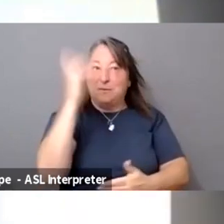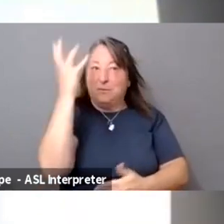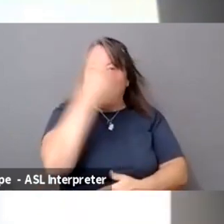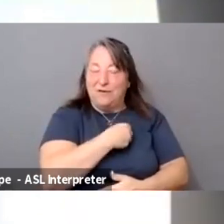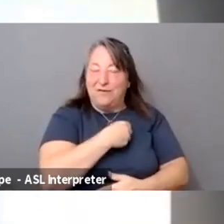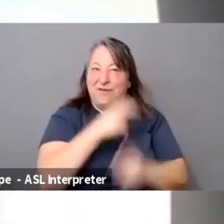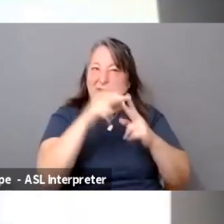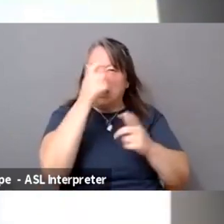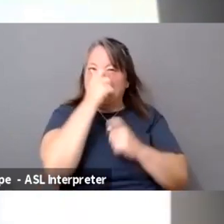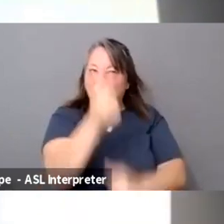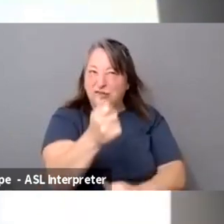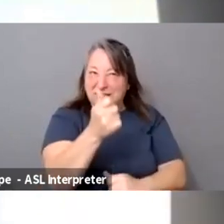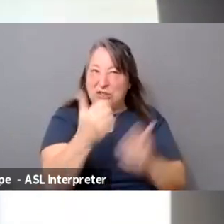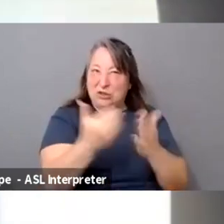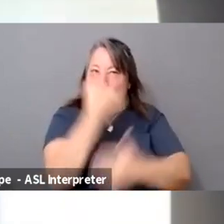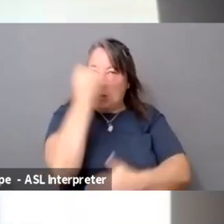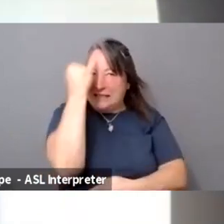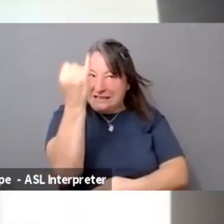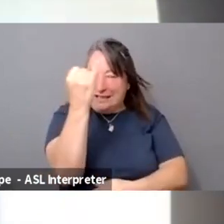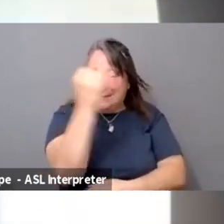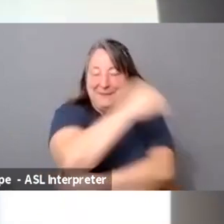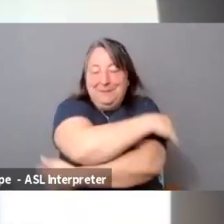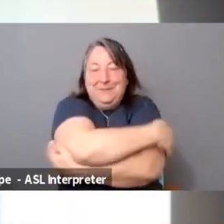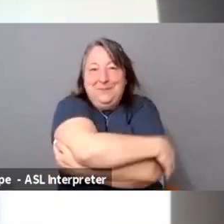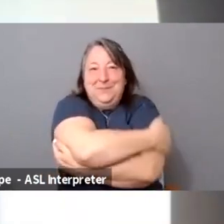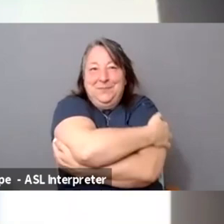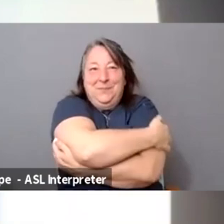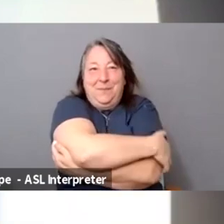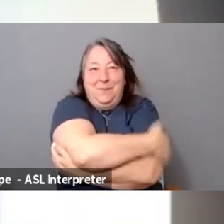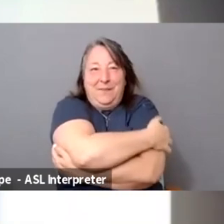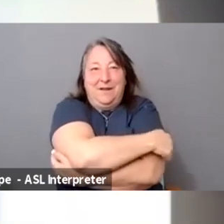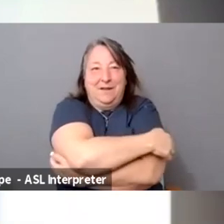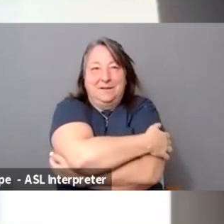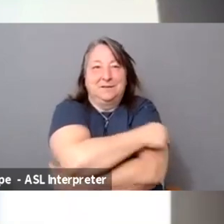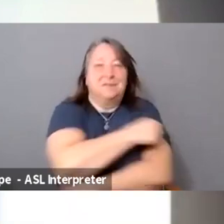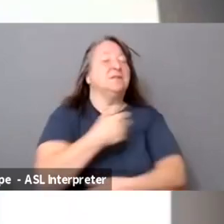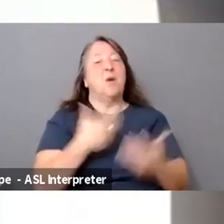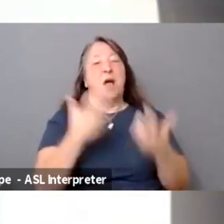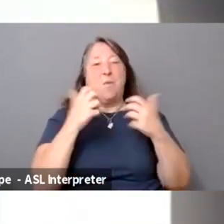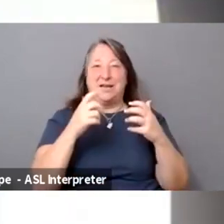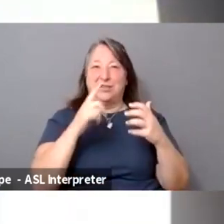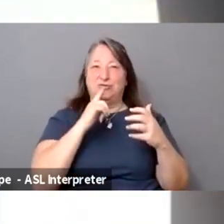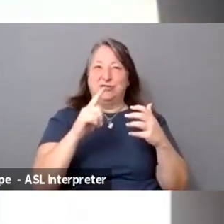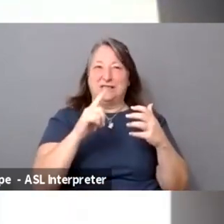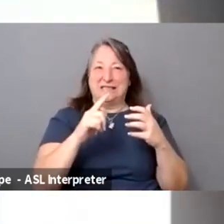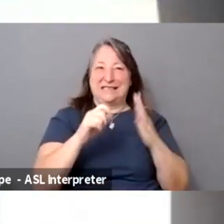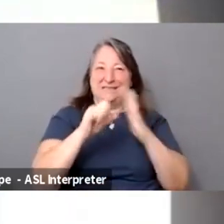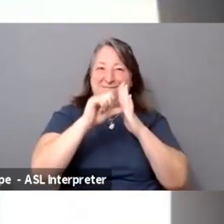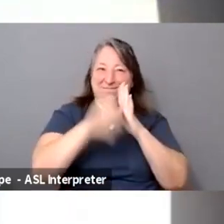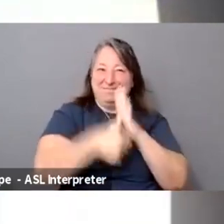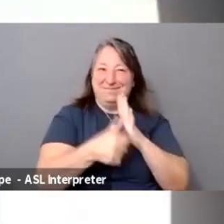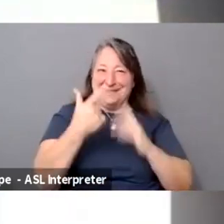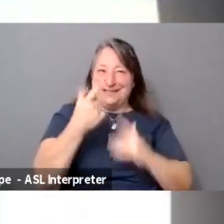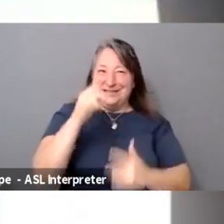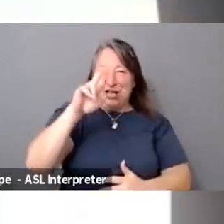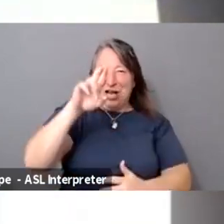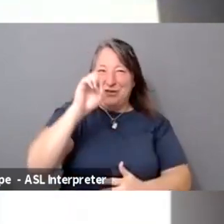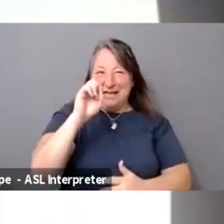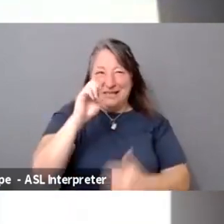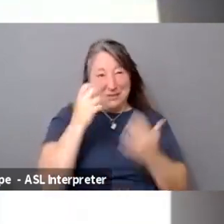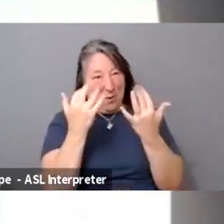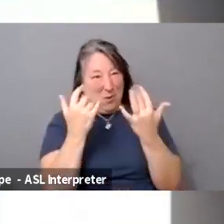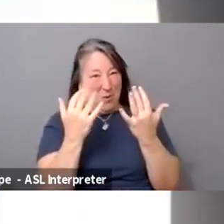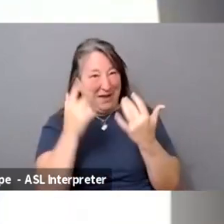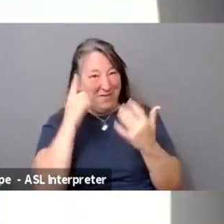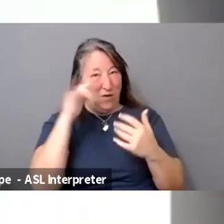interesting. And it was something where I wanted to sort of push genre. So we're sort of waiting to get into